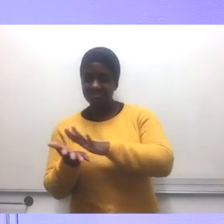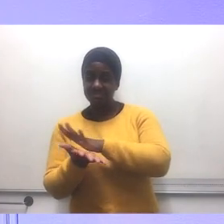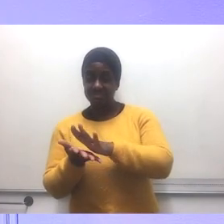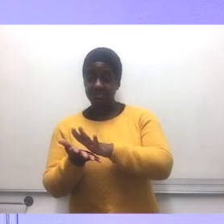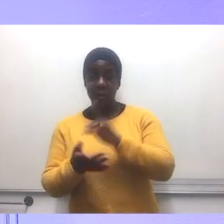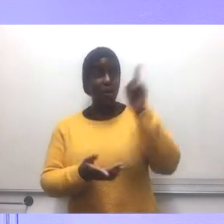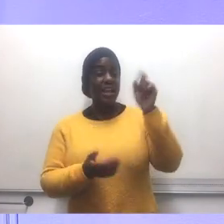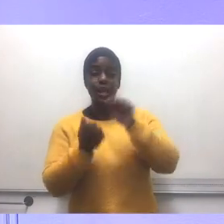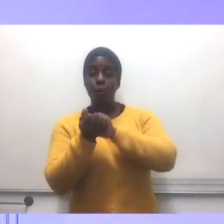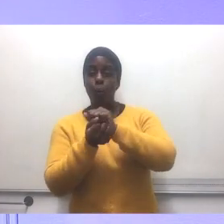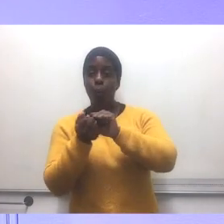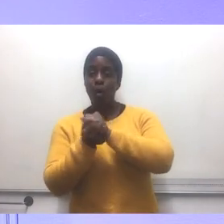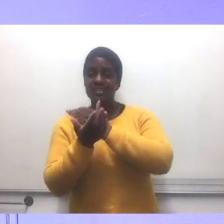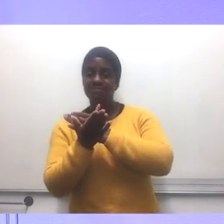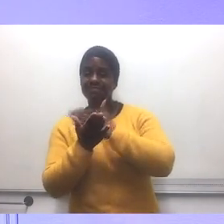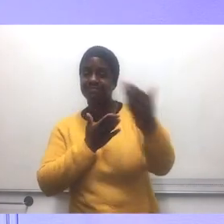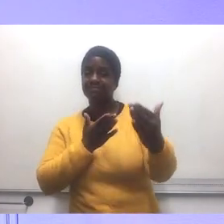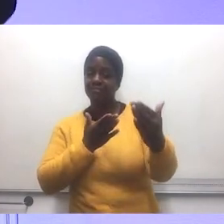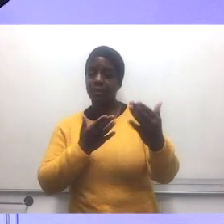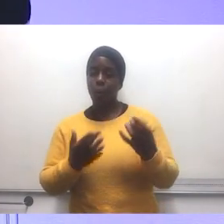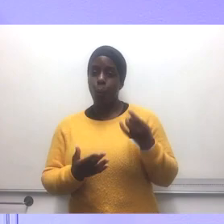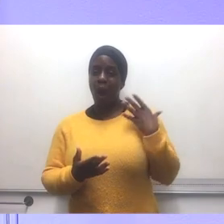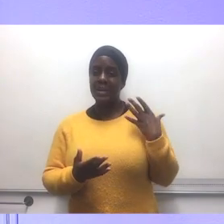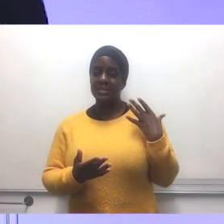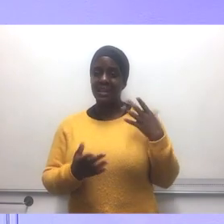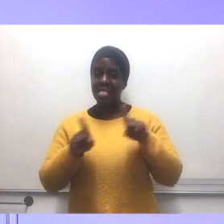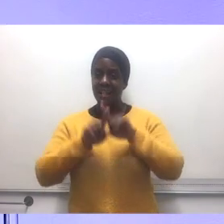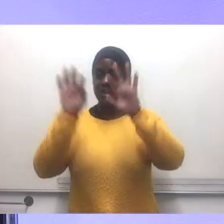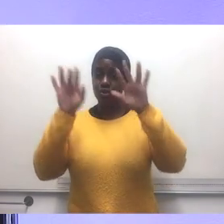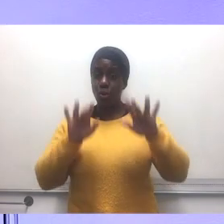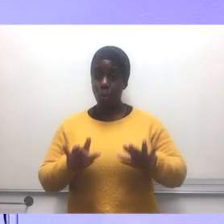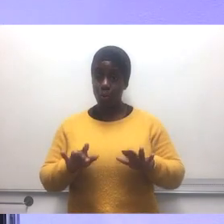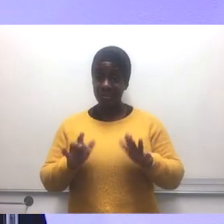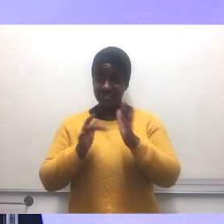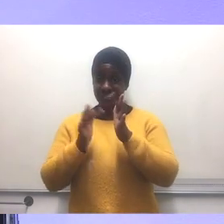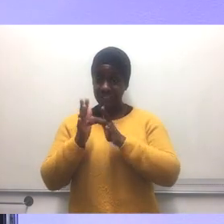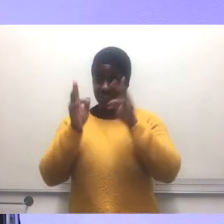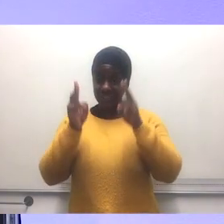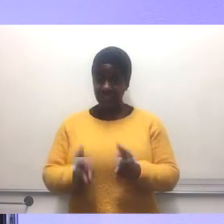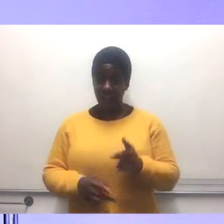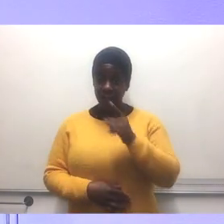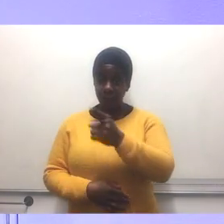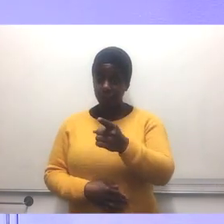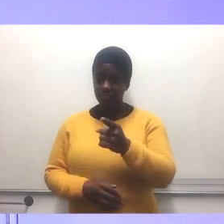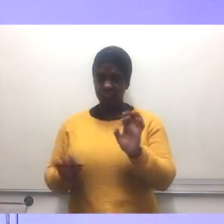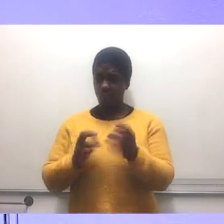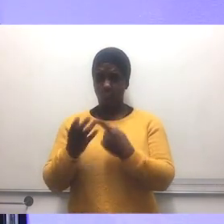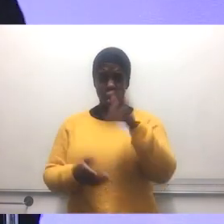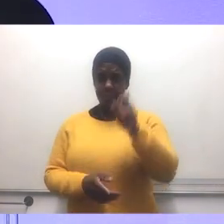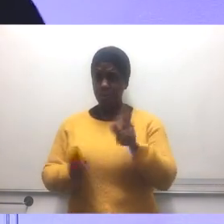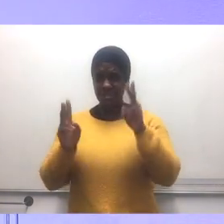snow. Tonight, Jesus died for you. No one else died for